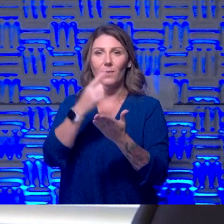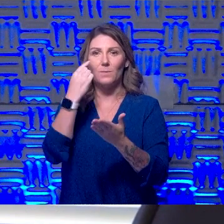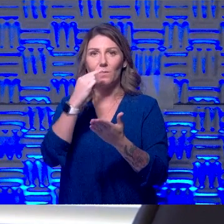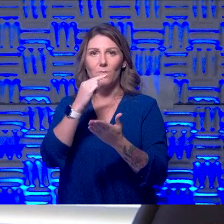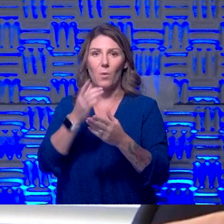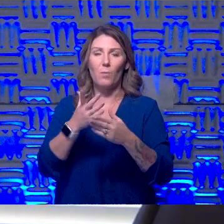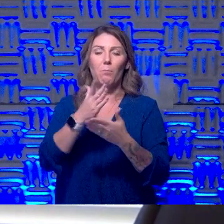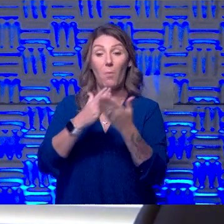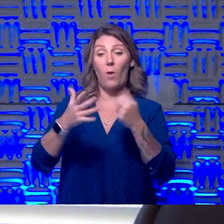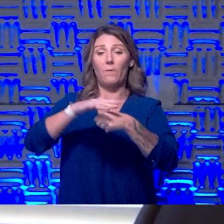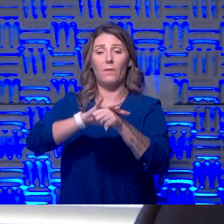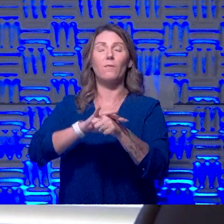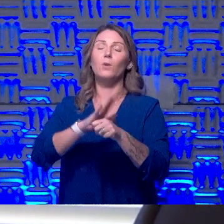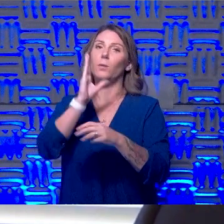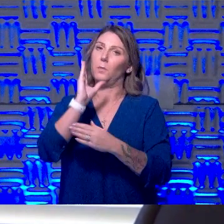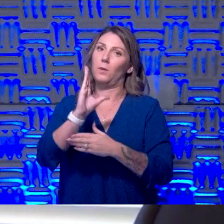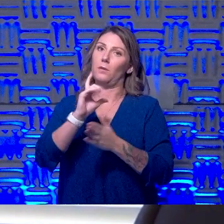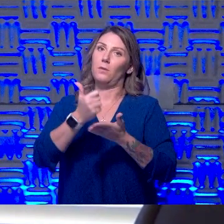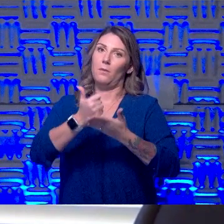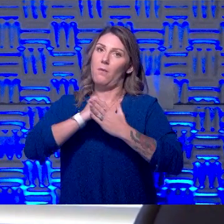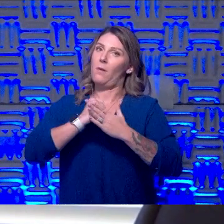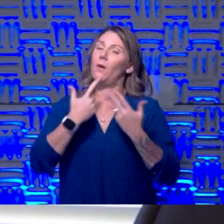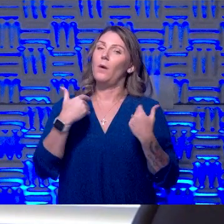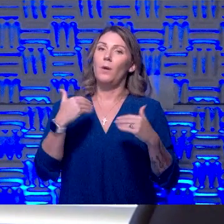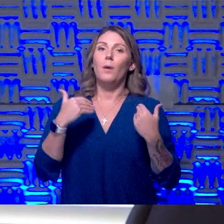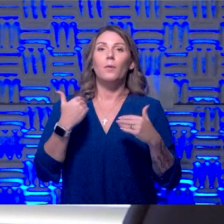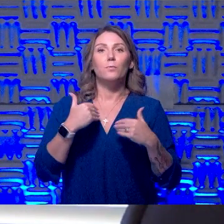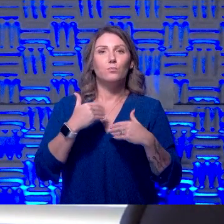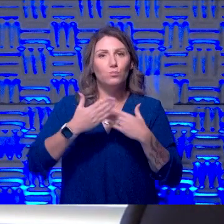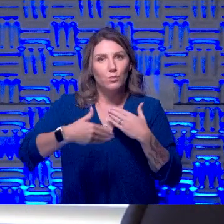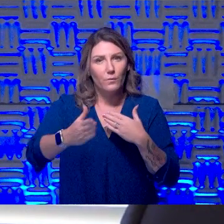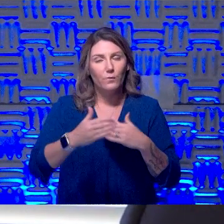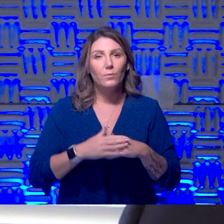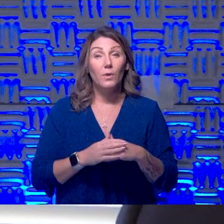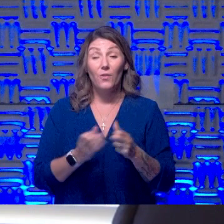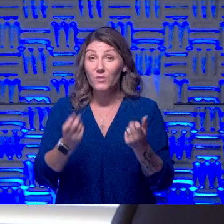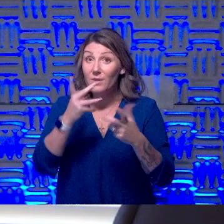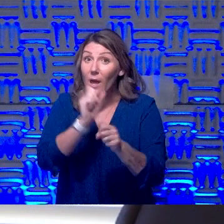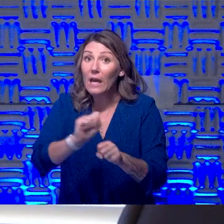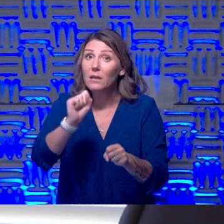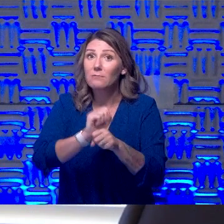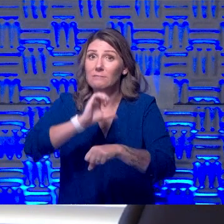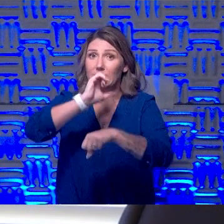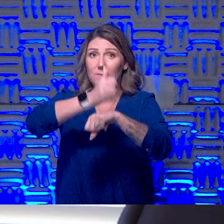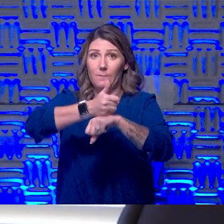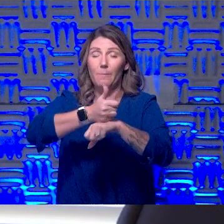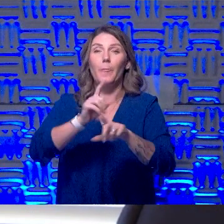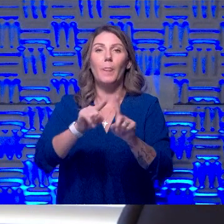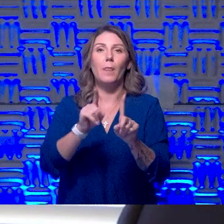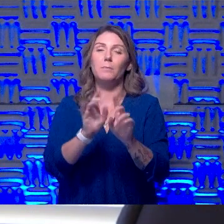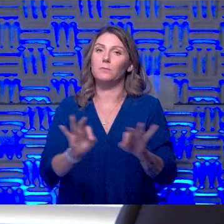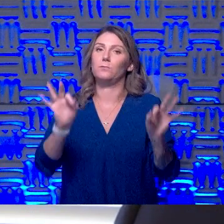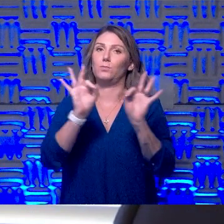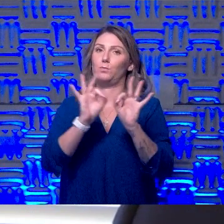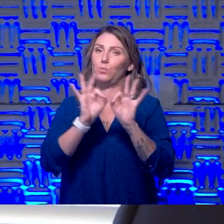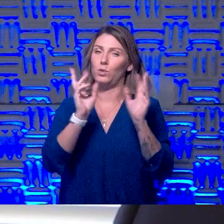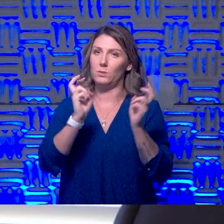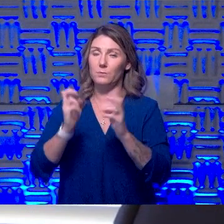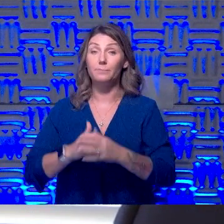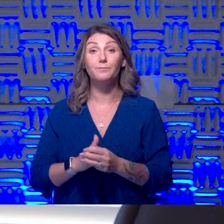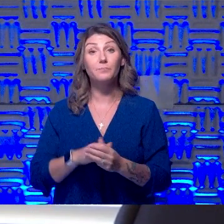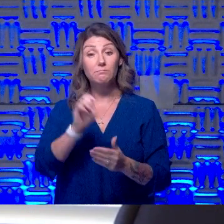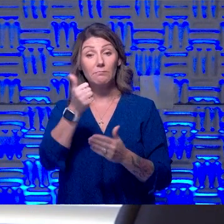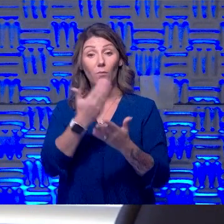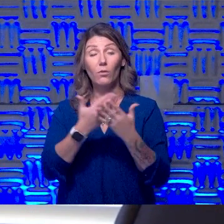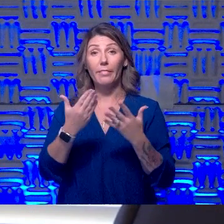the coverage, I think it's just going to help us dramatically as we move forward. Now, we've got a lot of work to implement that, but that's an important issue. Other